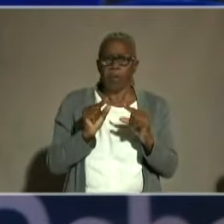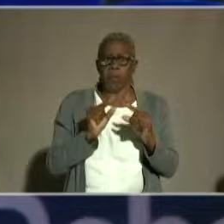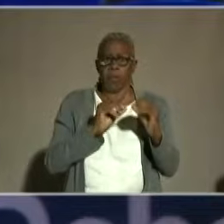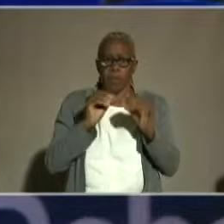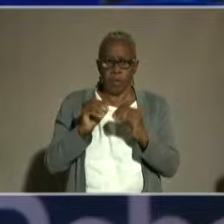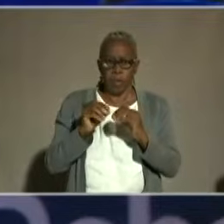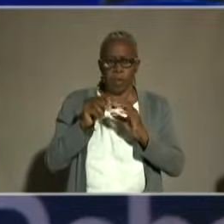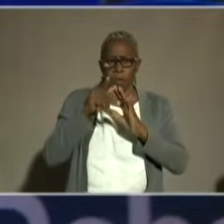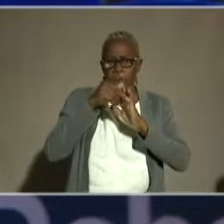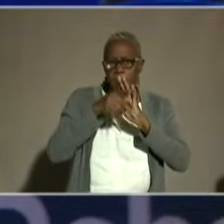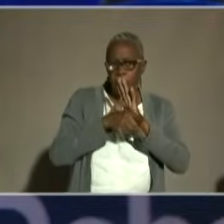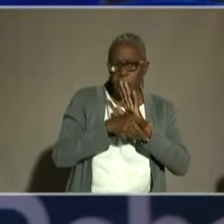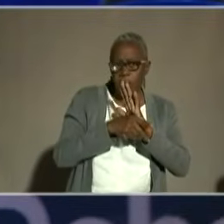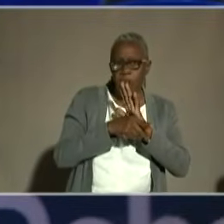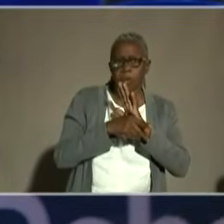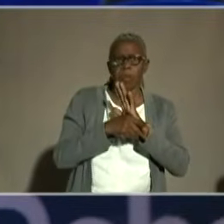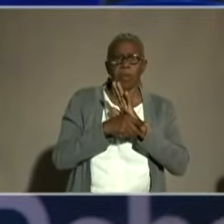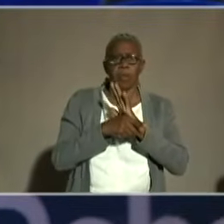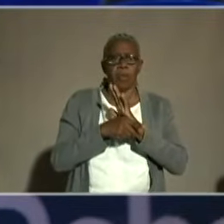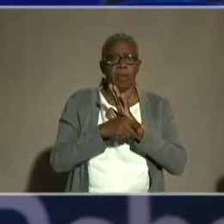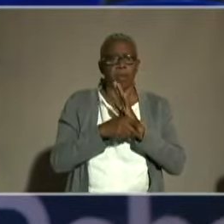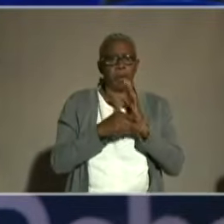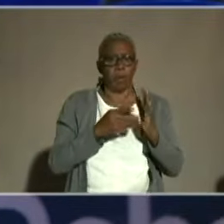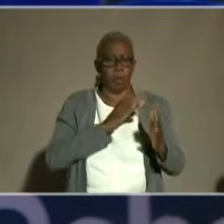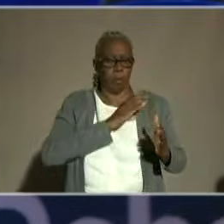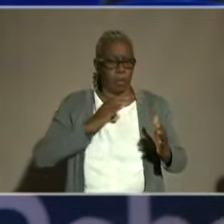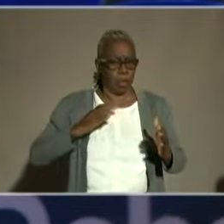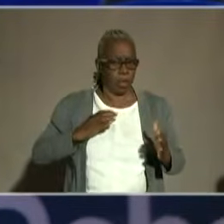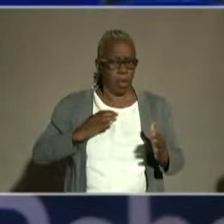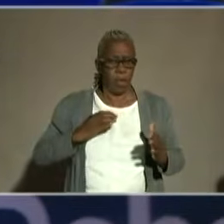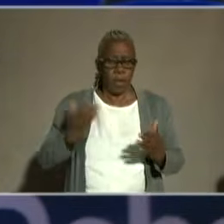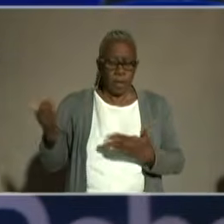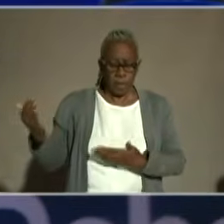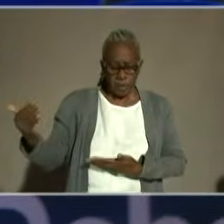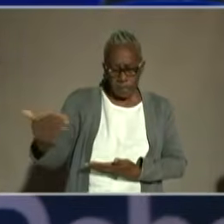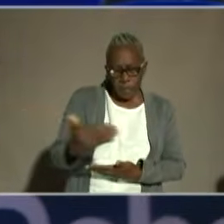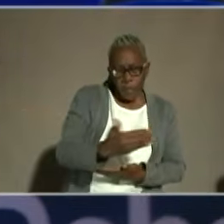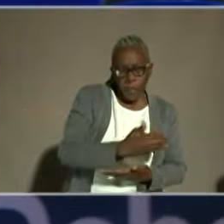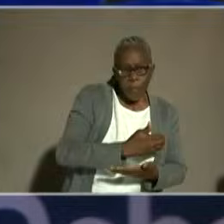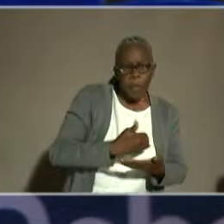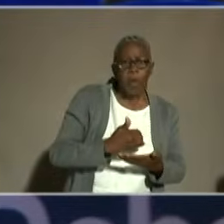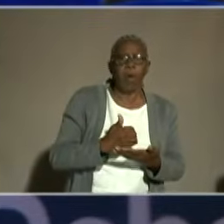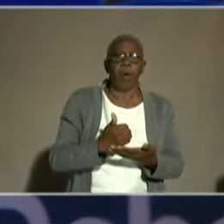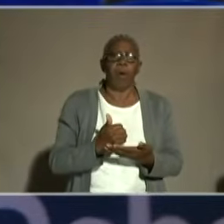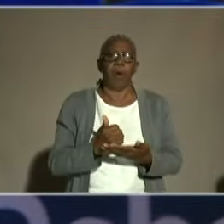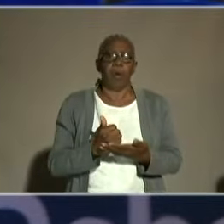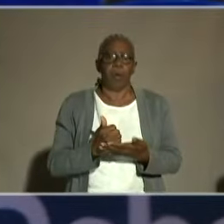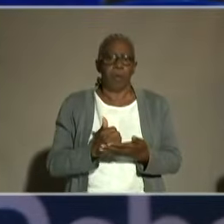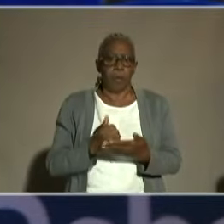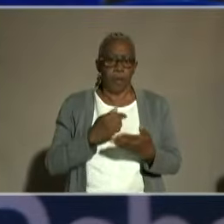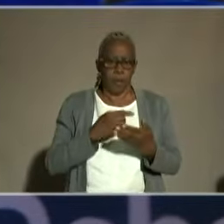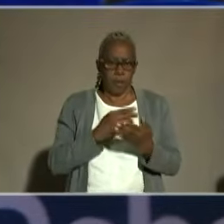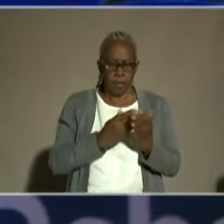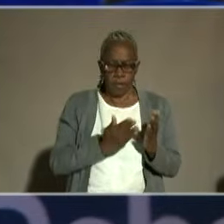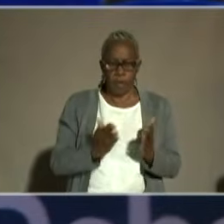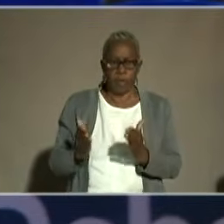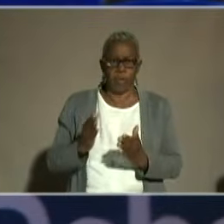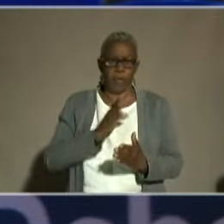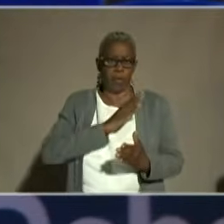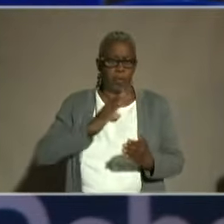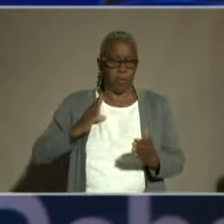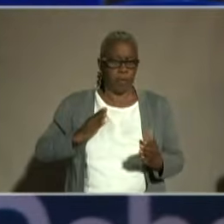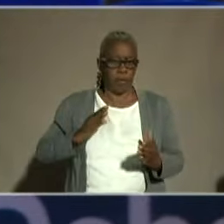constitutional reform commission that would bring all the considerations for constitutional reform under